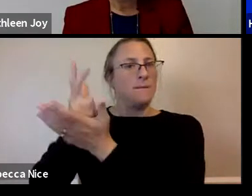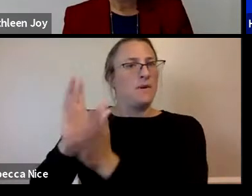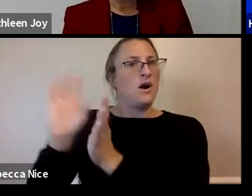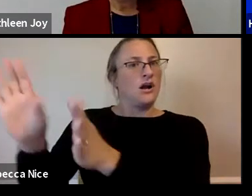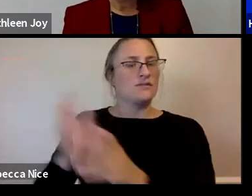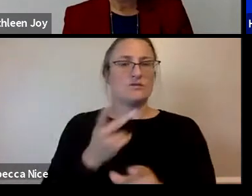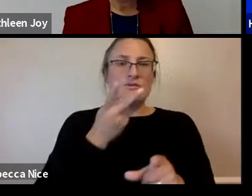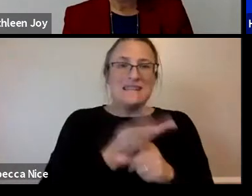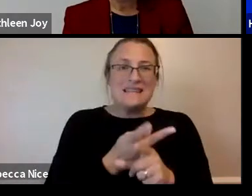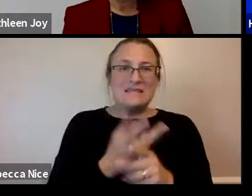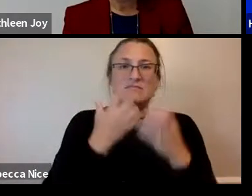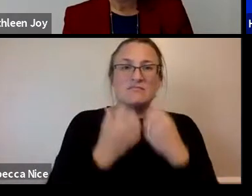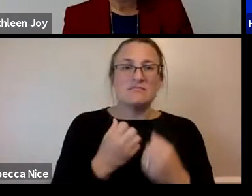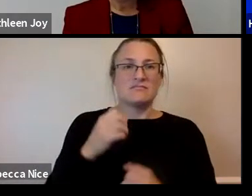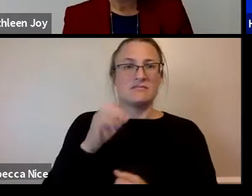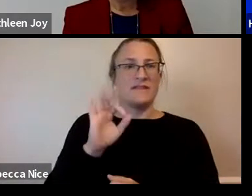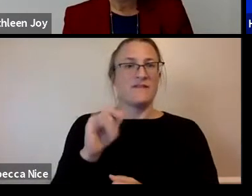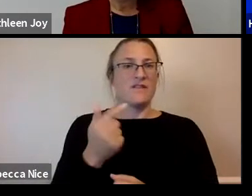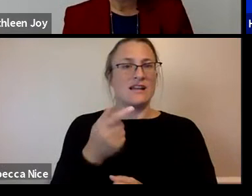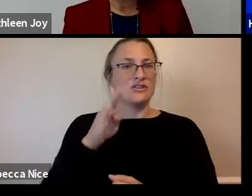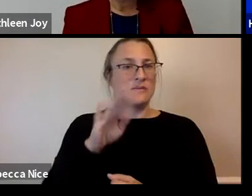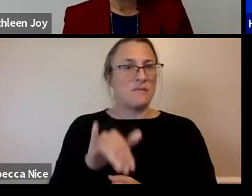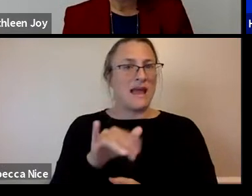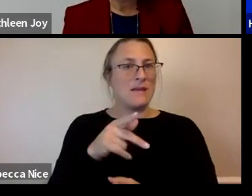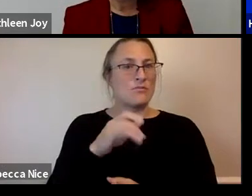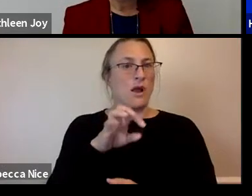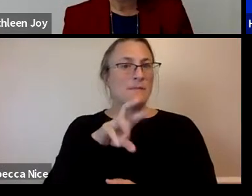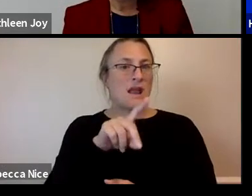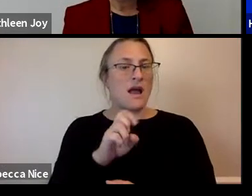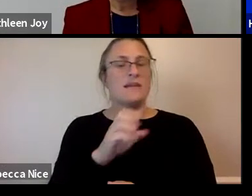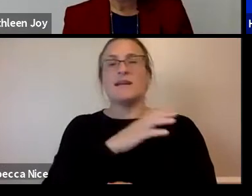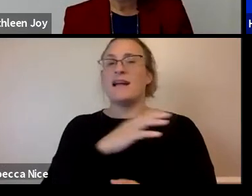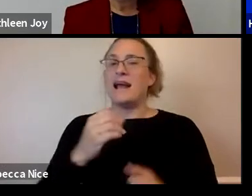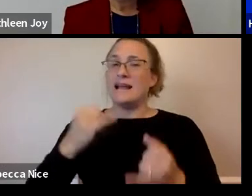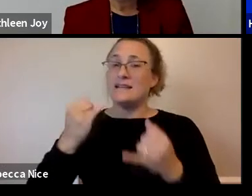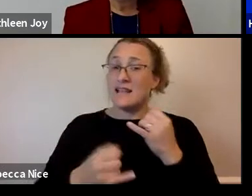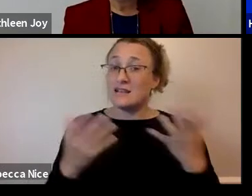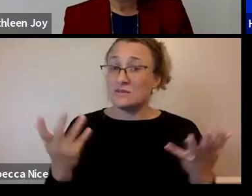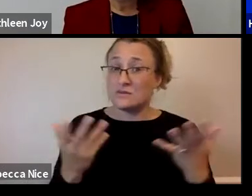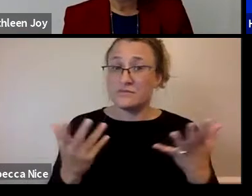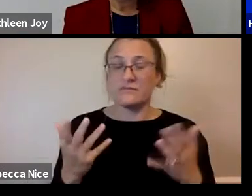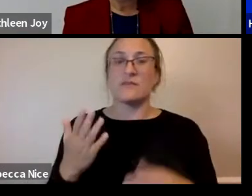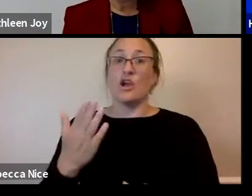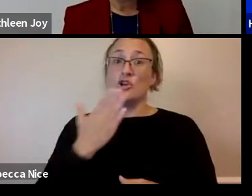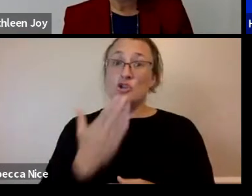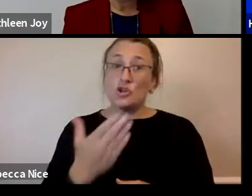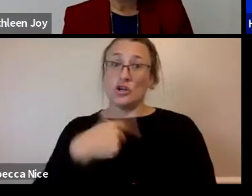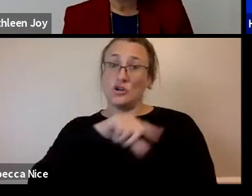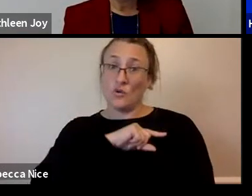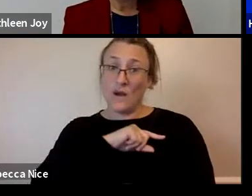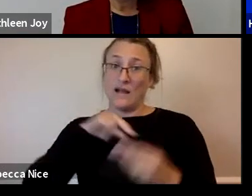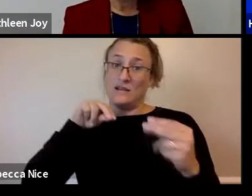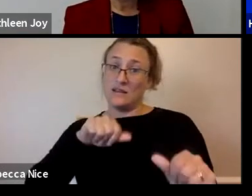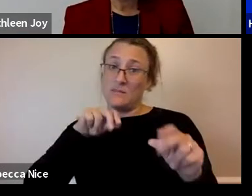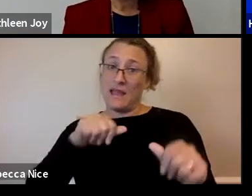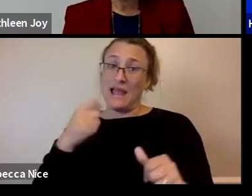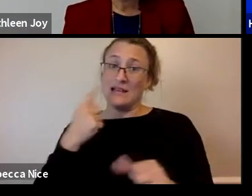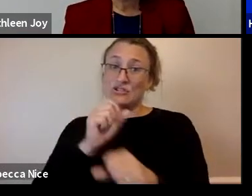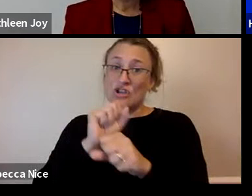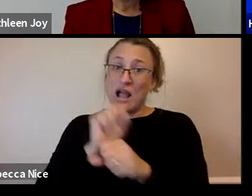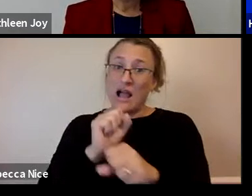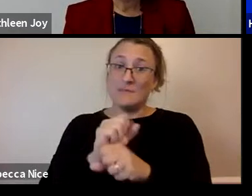Bay Promenade. And last but not least, quality, good paying jobs and careers for our local residents in